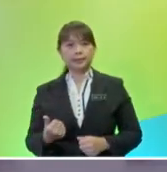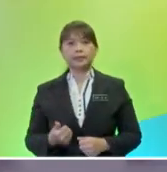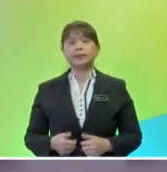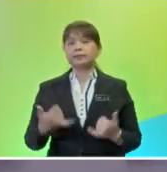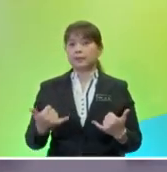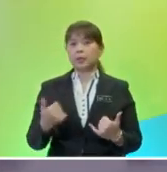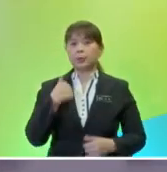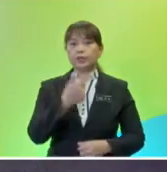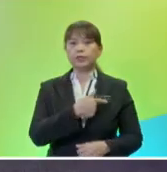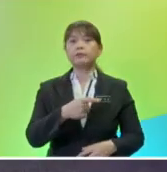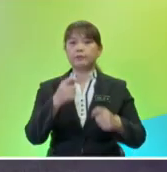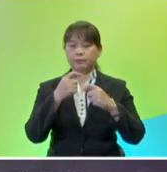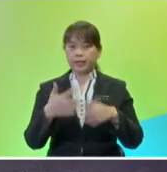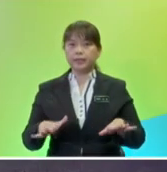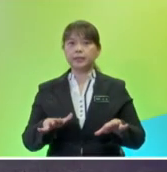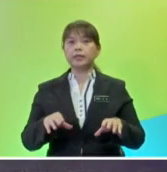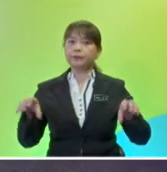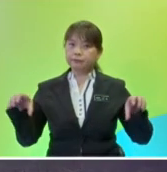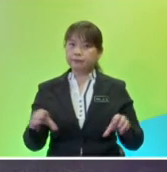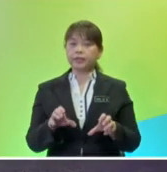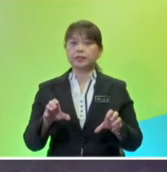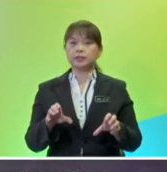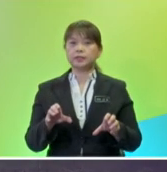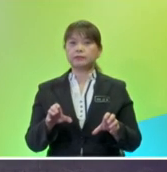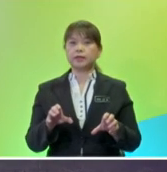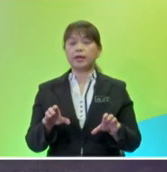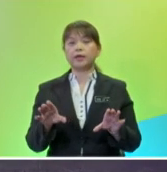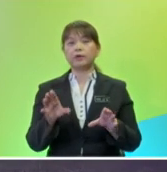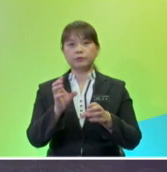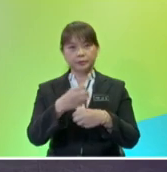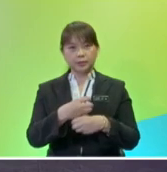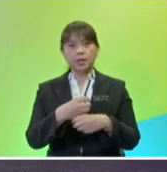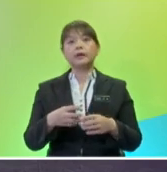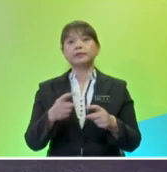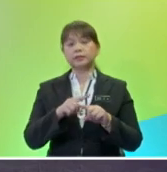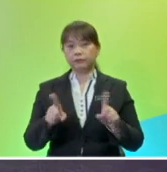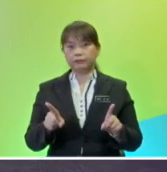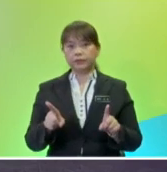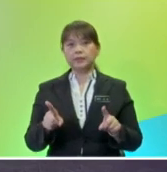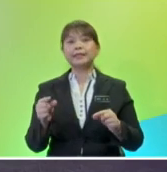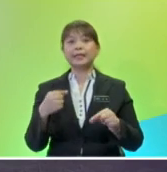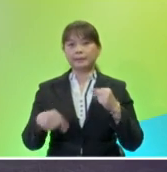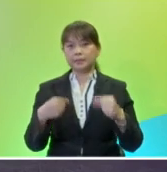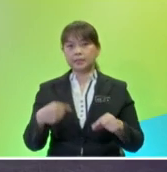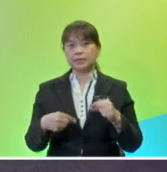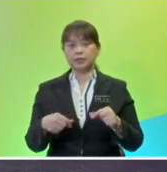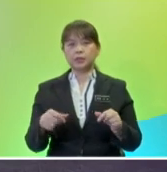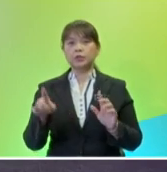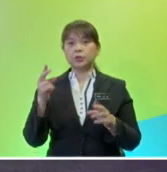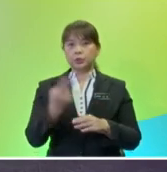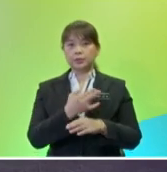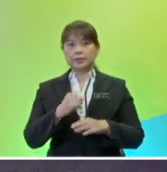game with magnets. Alright, Teacher Nina, thank you so much. And perhaps with all the effort that I did today, can